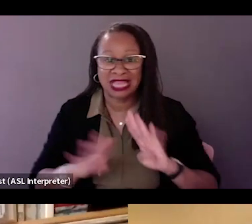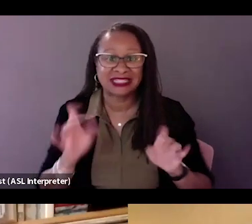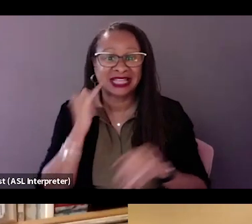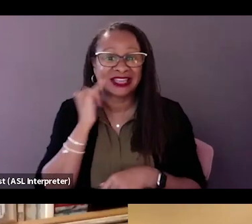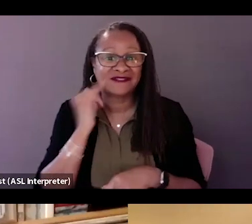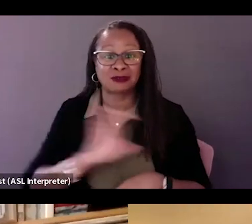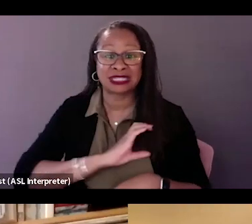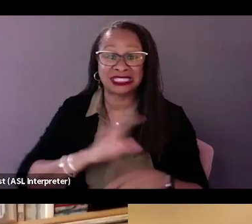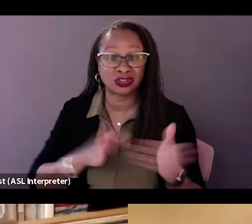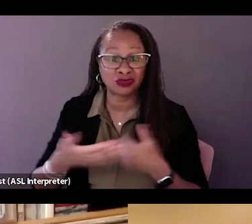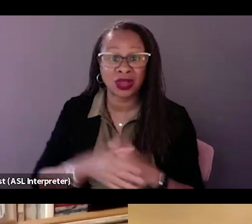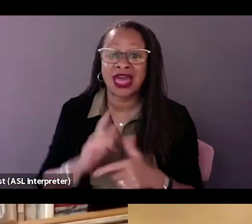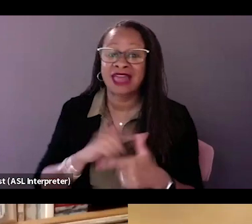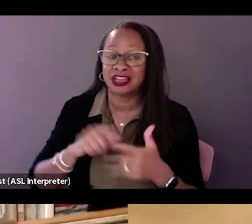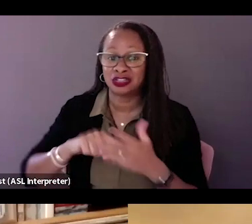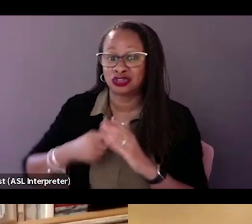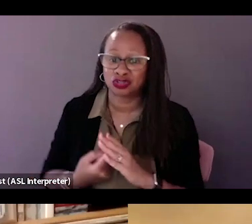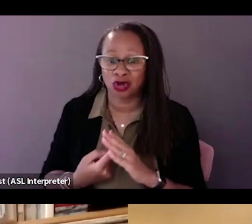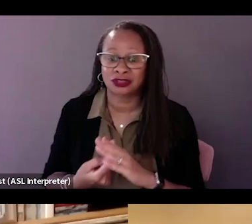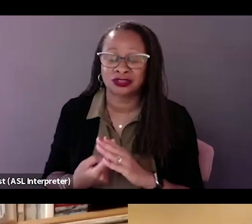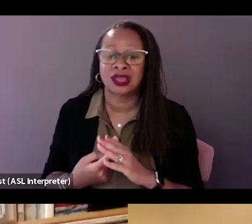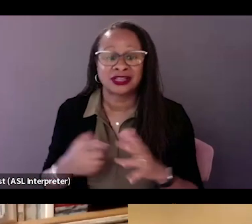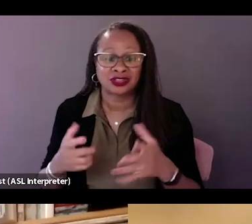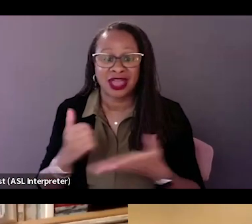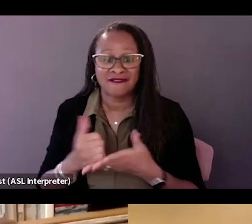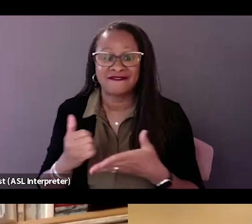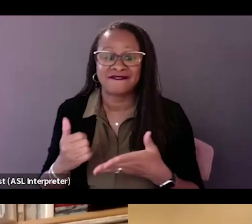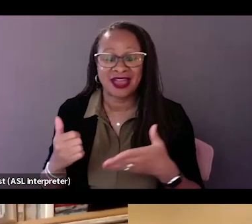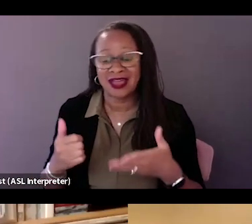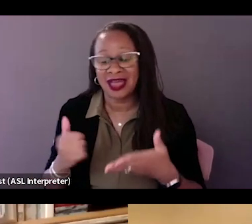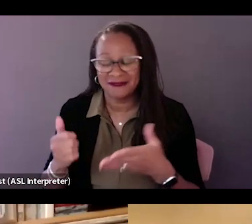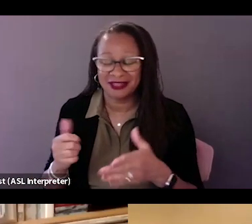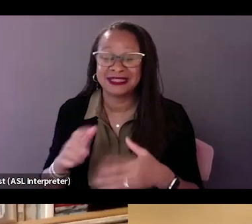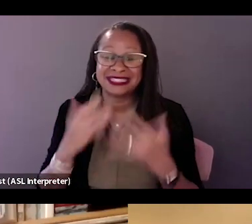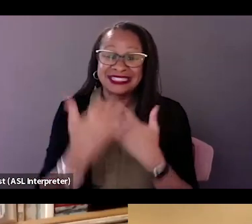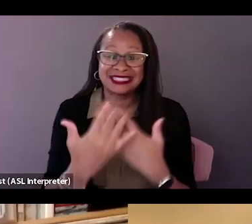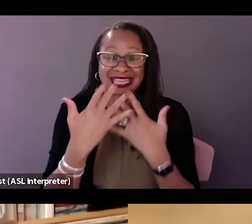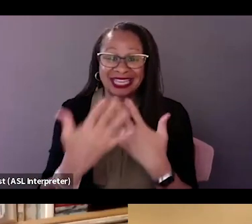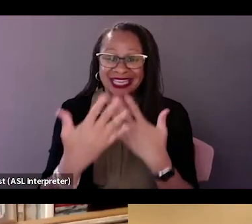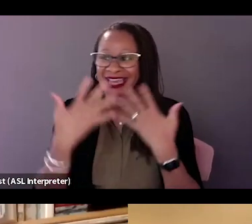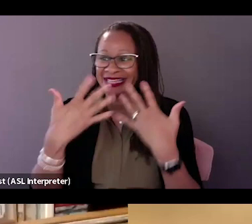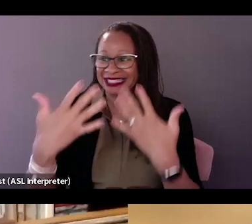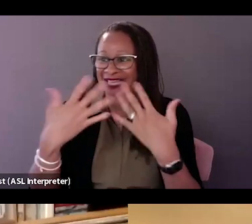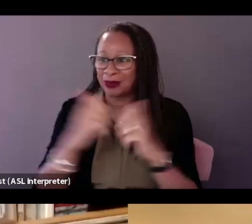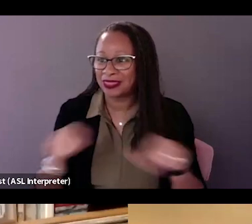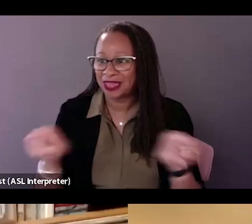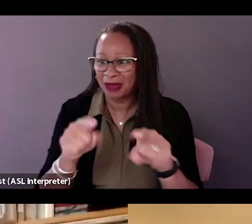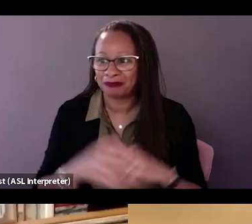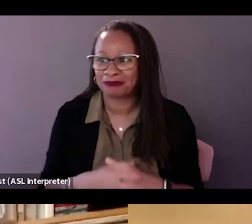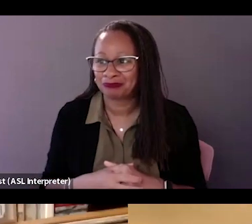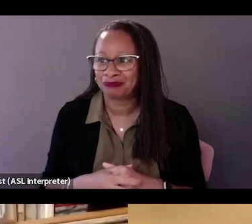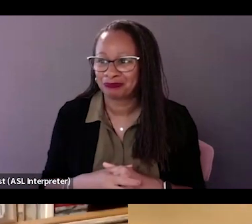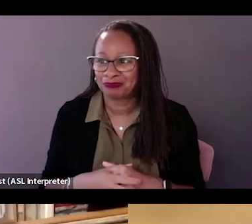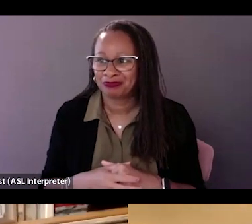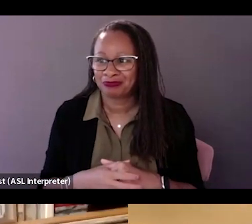at one point, he starts to trying to make them sing along with him. The sing along. Yeah, and when you're shooting,